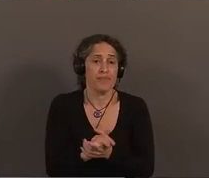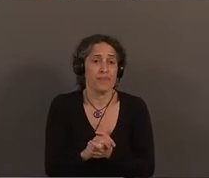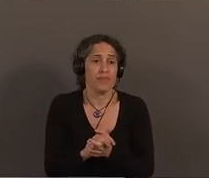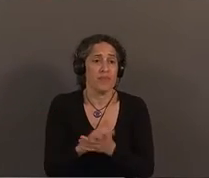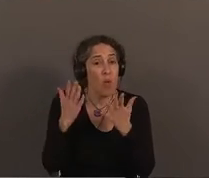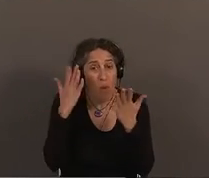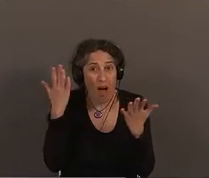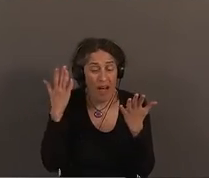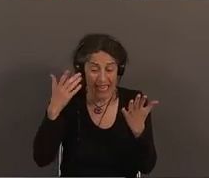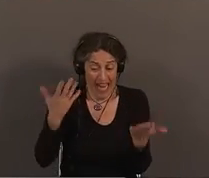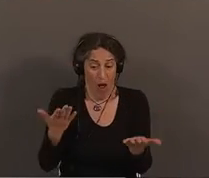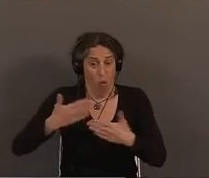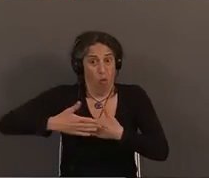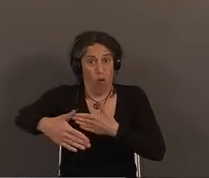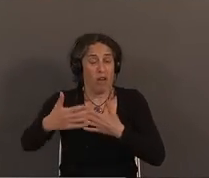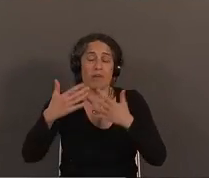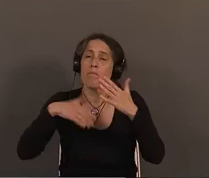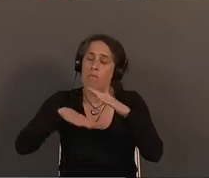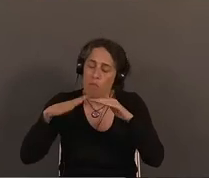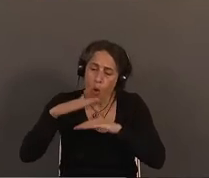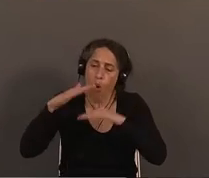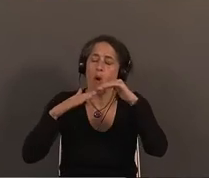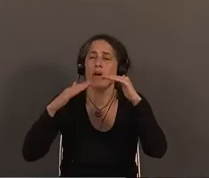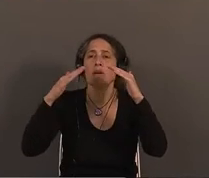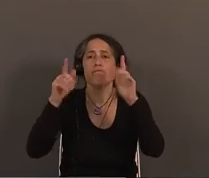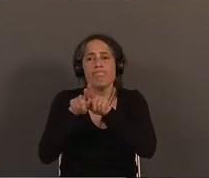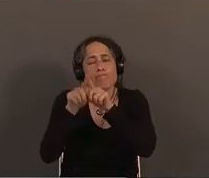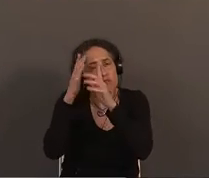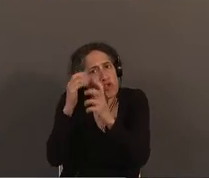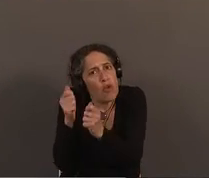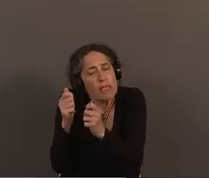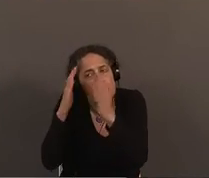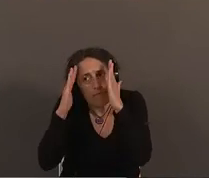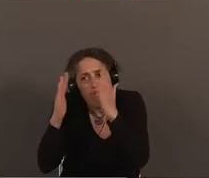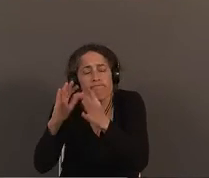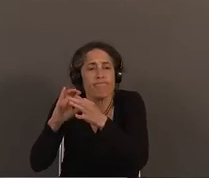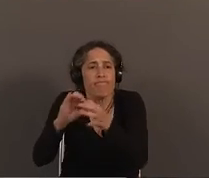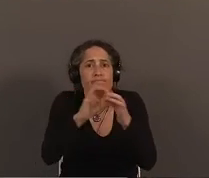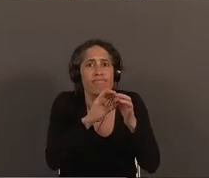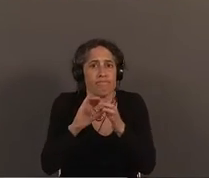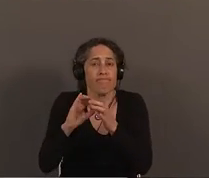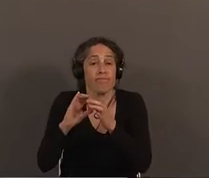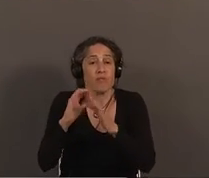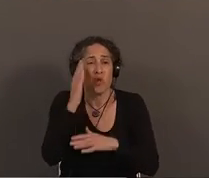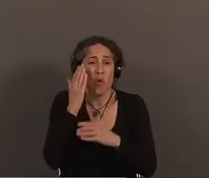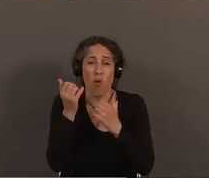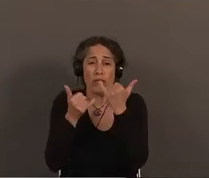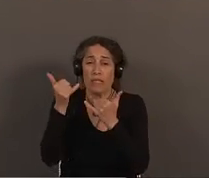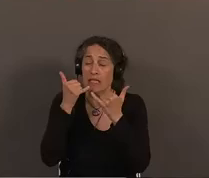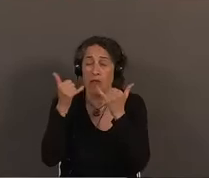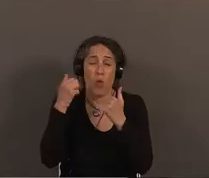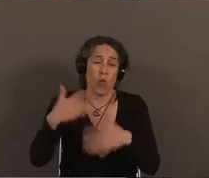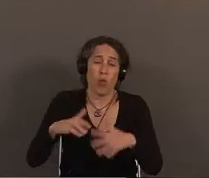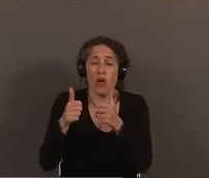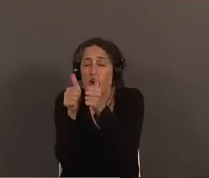all surveys are totally in line. The telecom sector is one of the most complaint-intensive sectors in